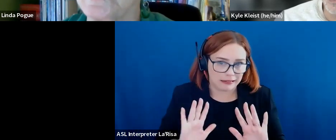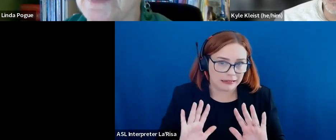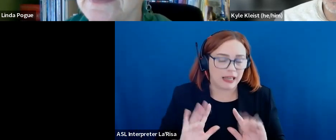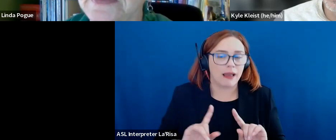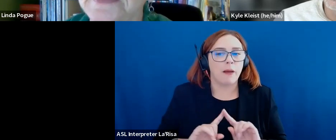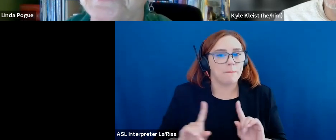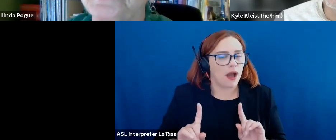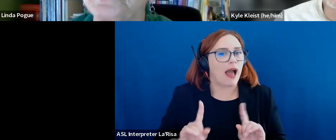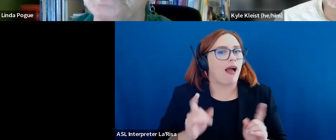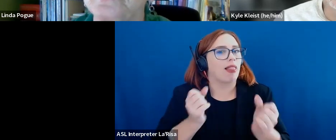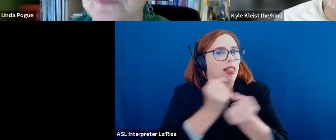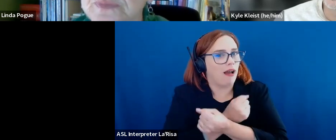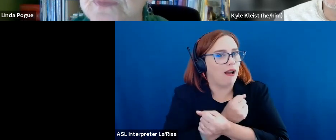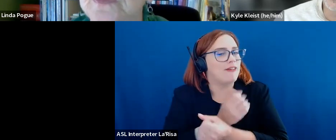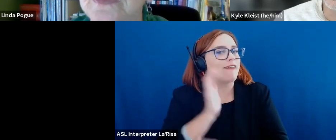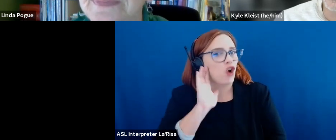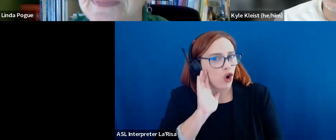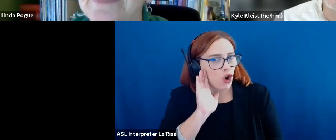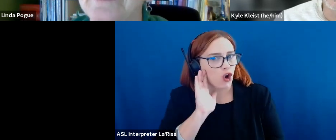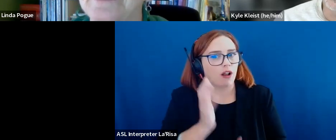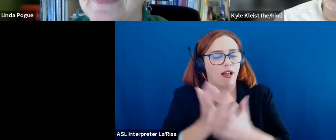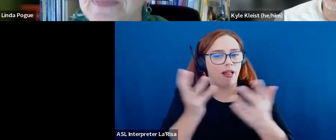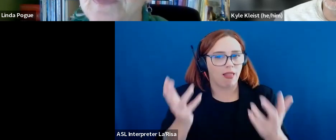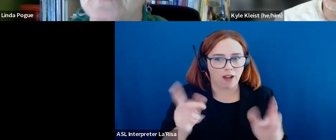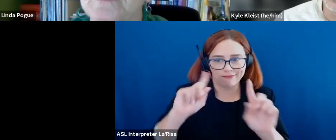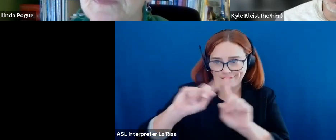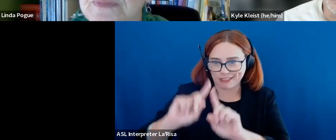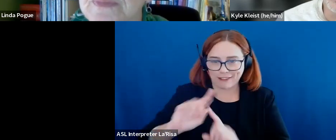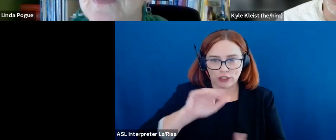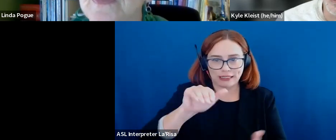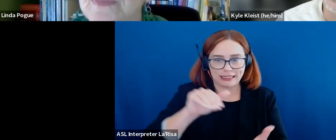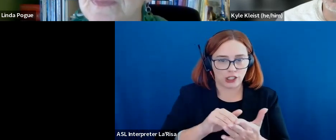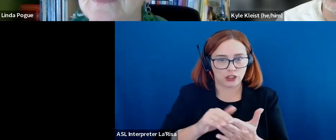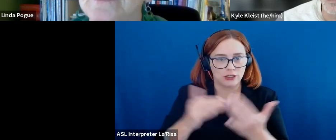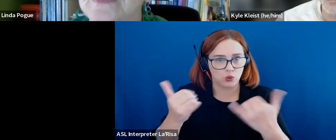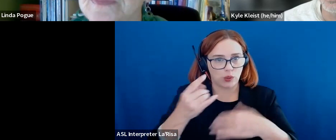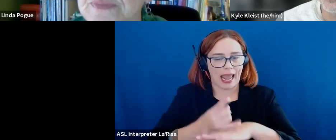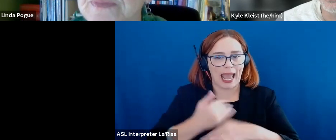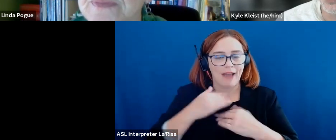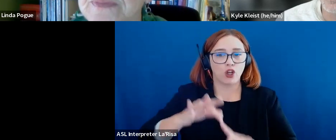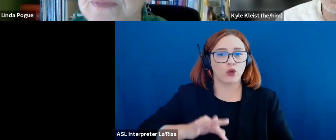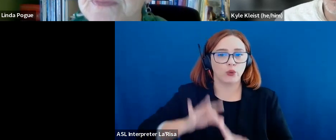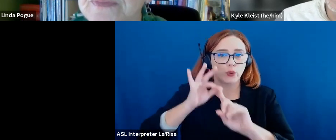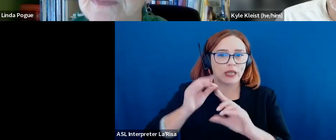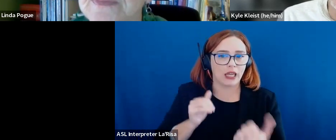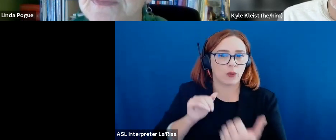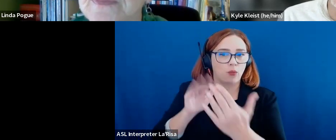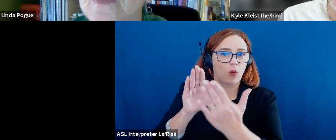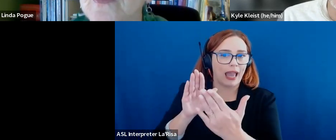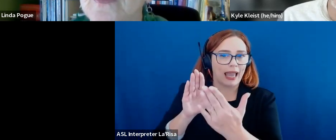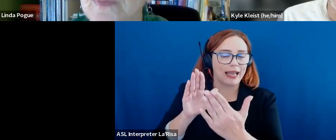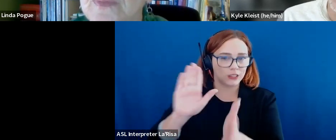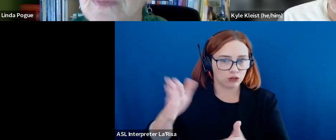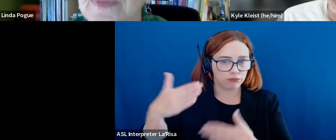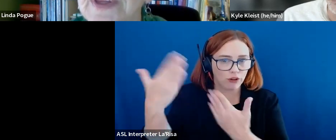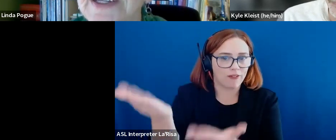heard today do some really unique things and unique ways of providing peer support. Many have gone